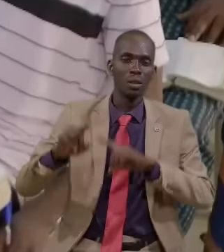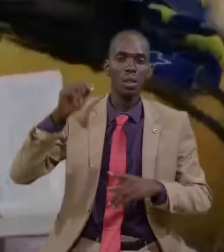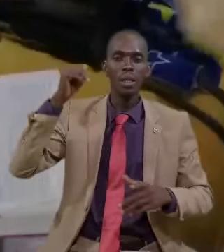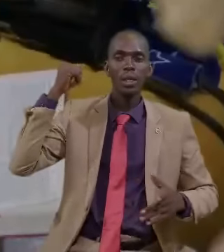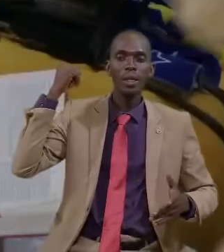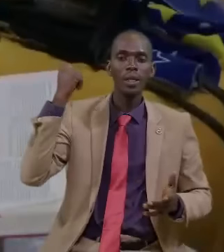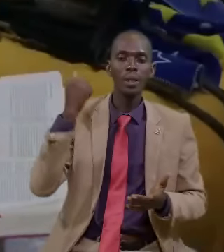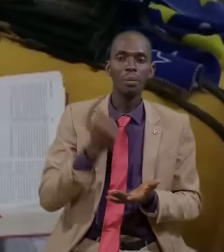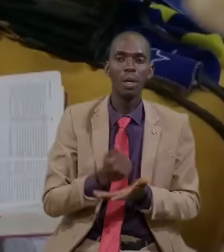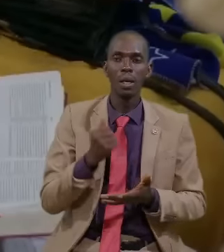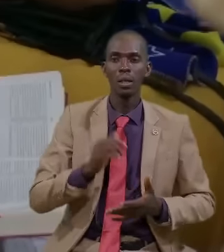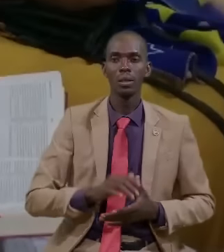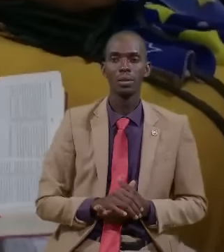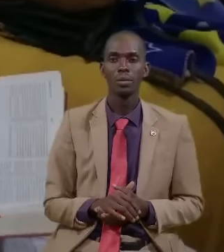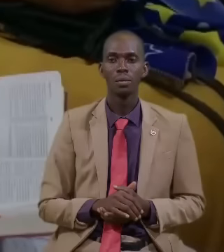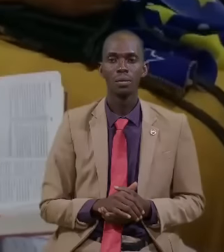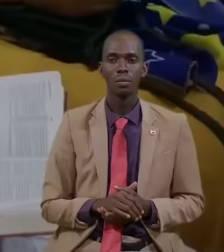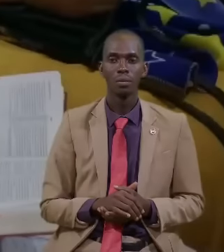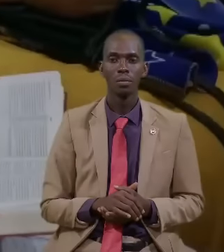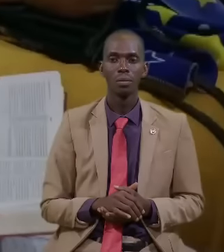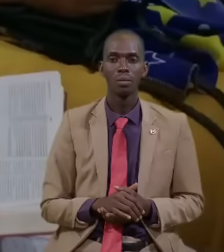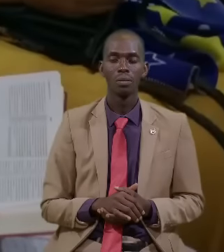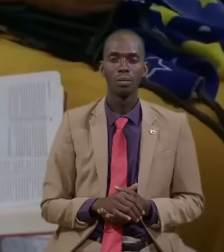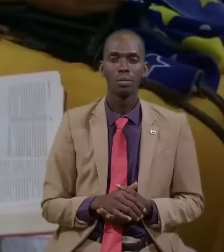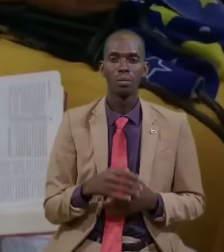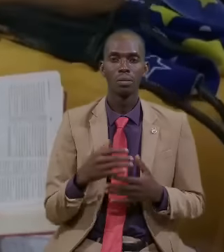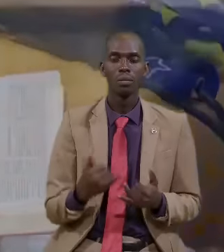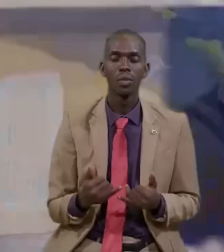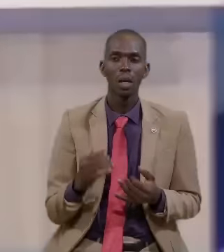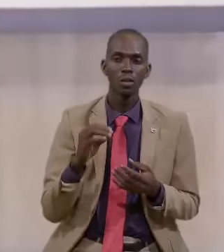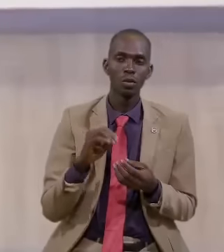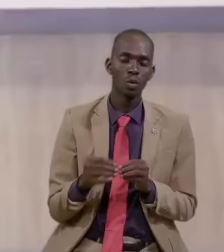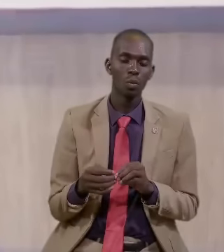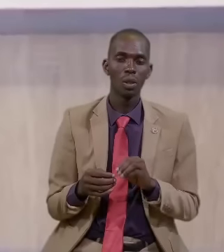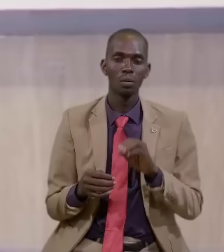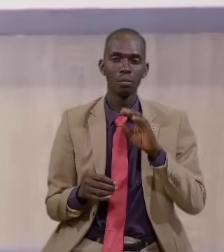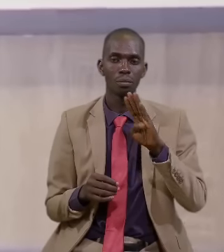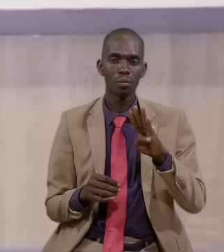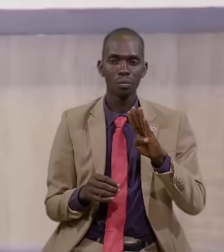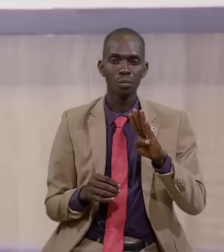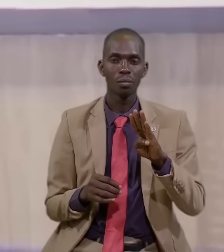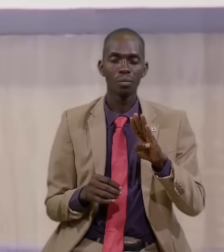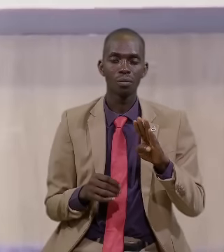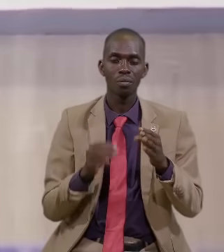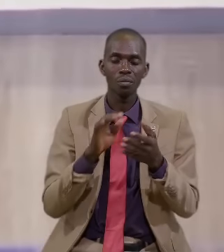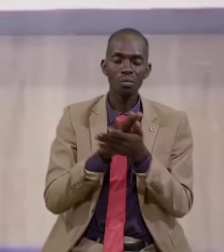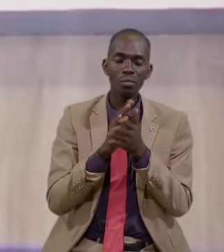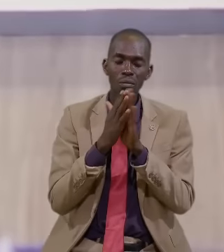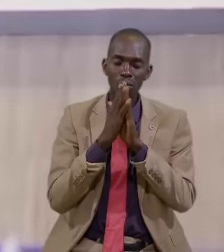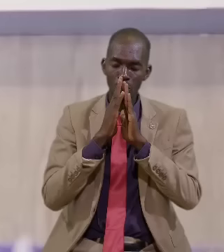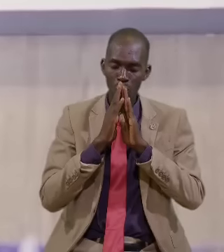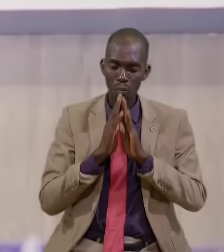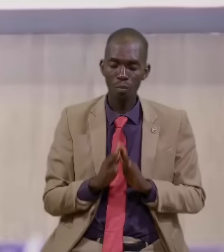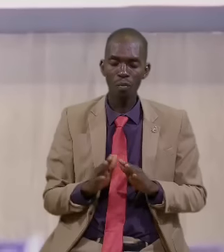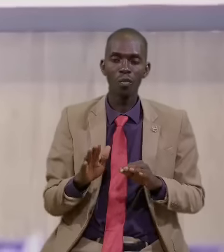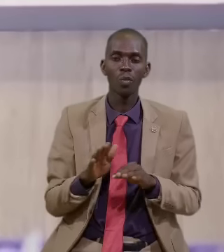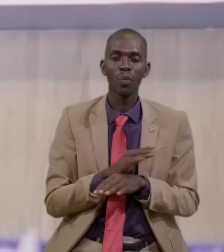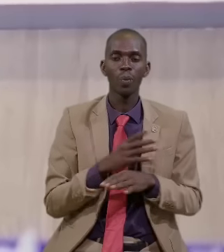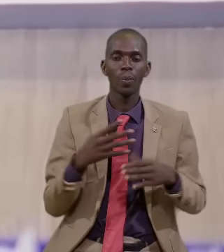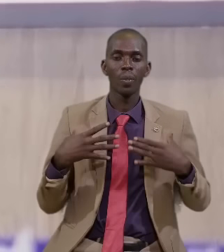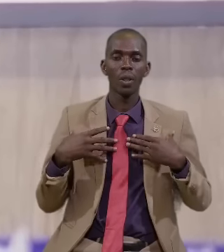Amen. Amen. Look at number two here. Number two, there is the peaceful healing for